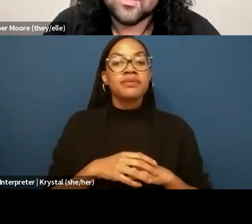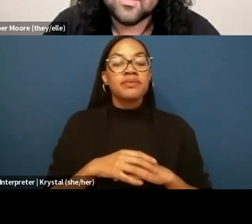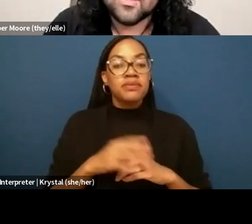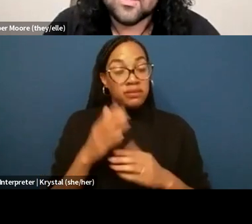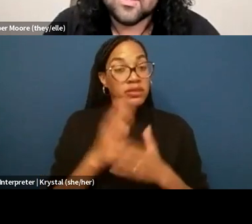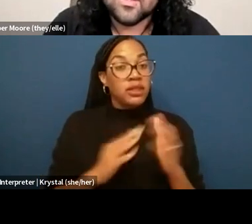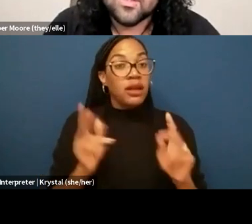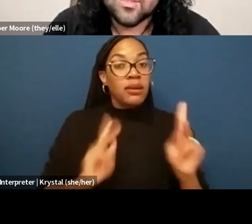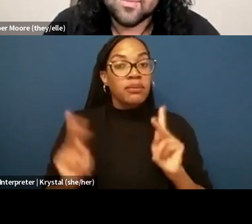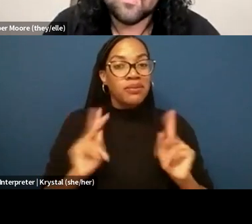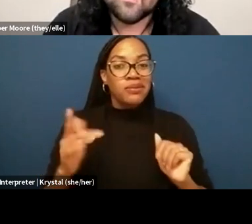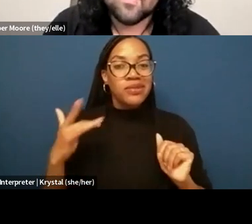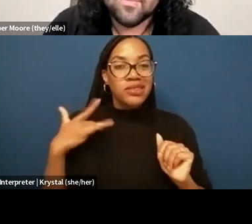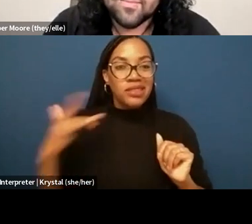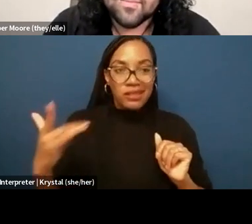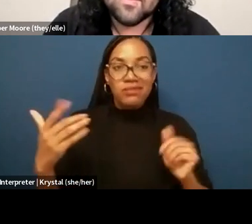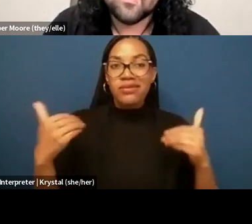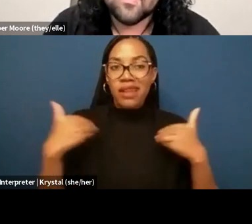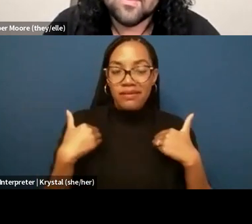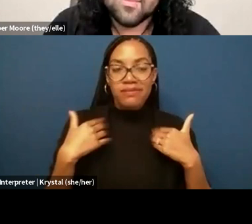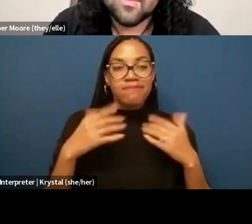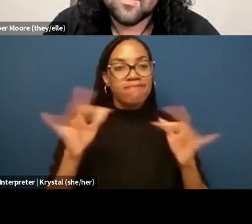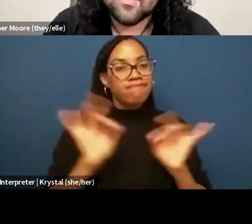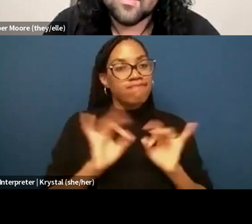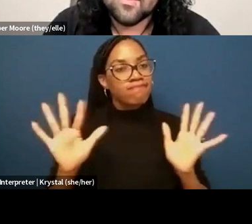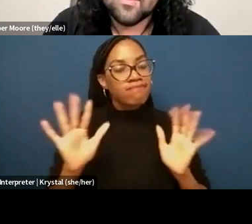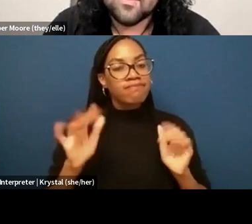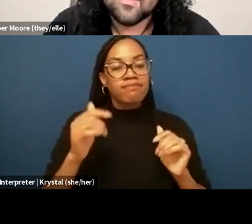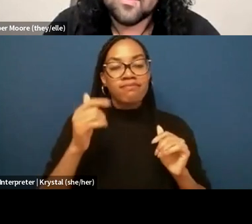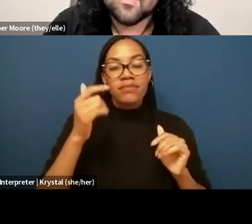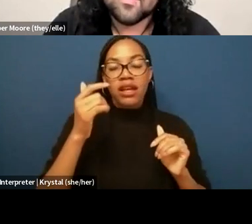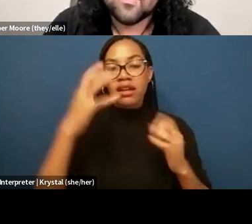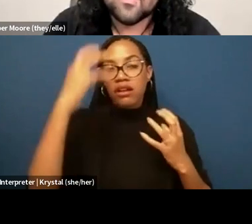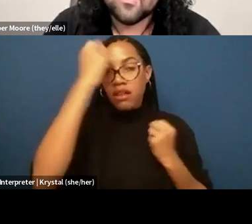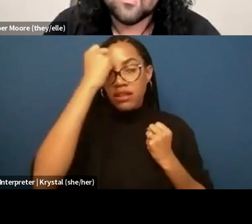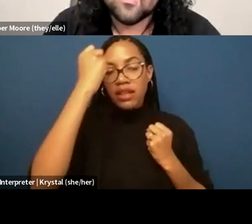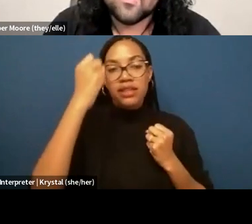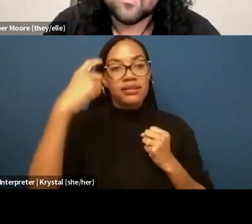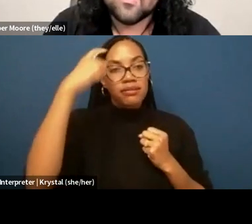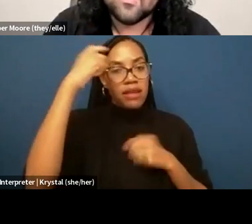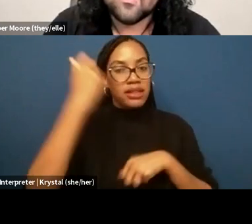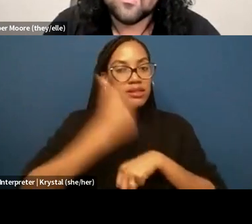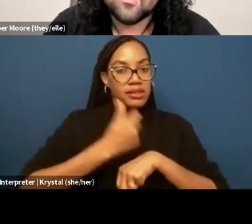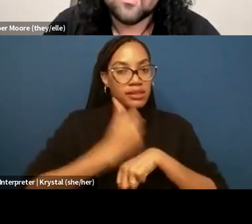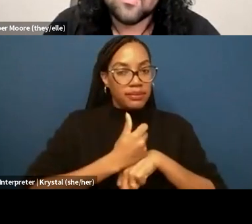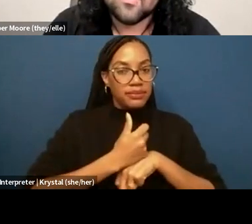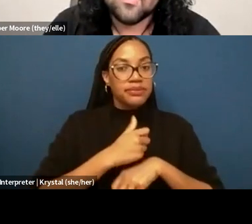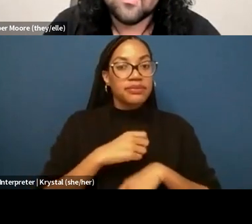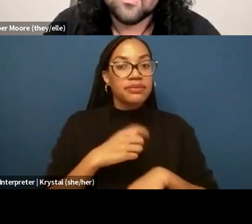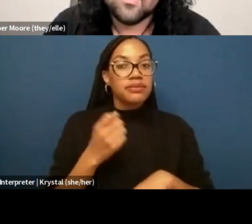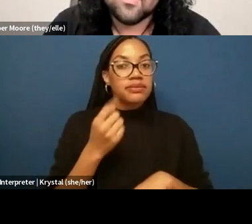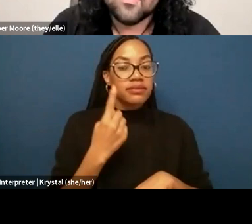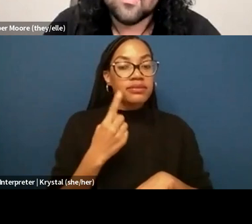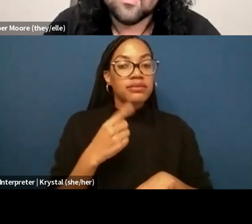tragically colonized mindset within my biological family might, in hushed tones, use